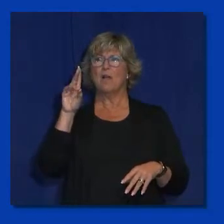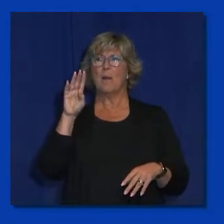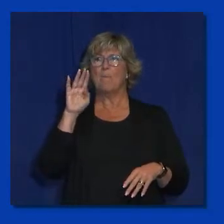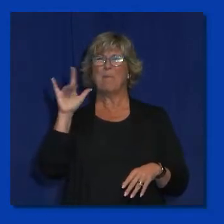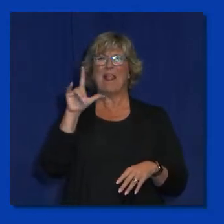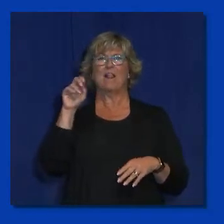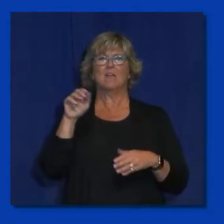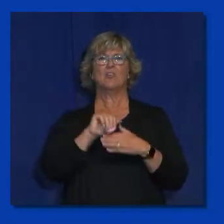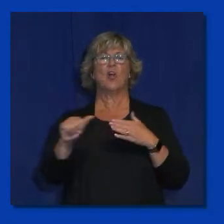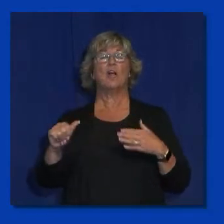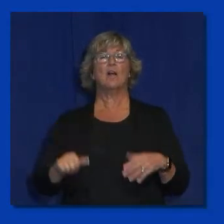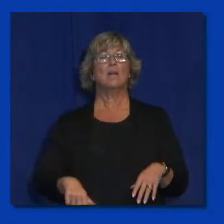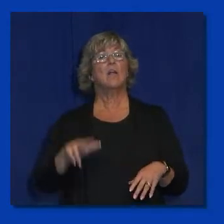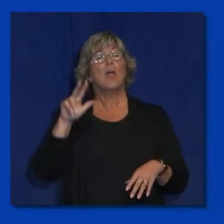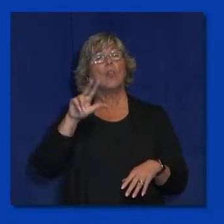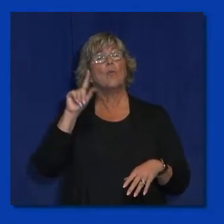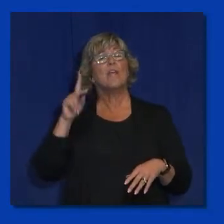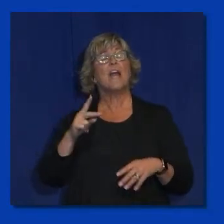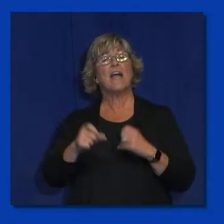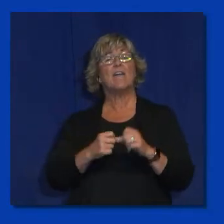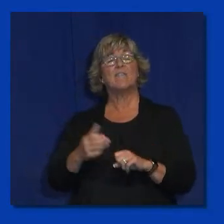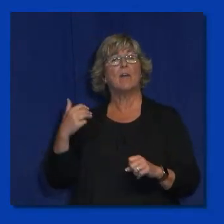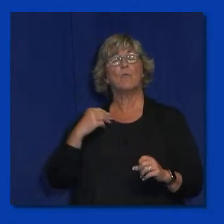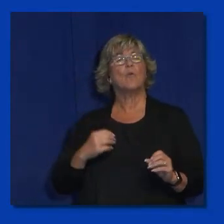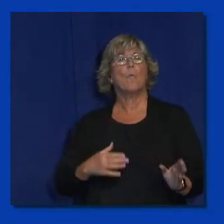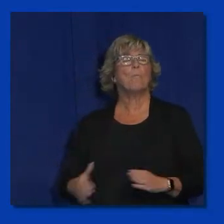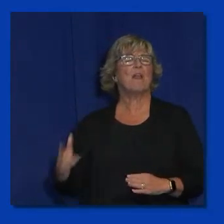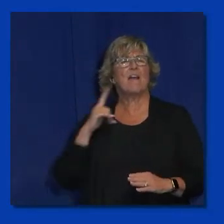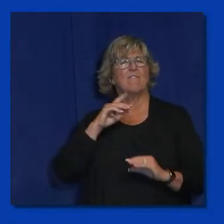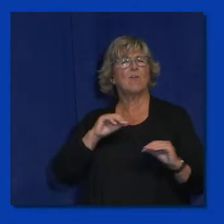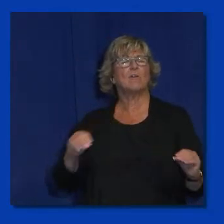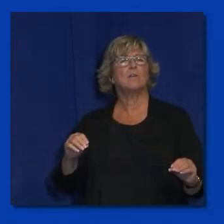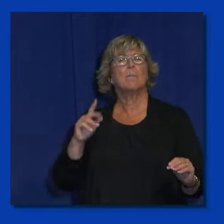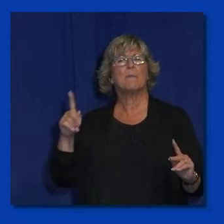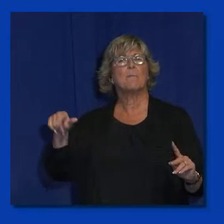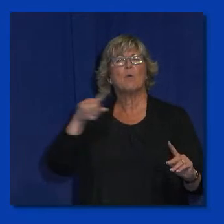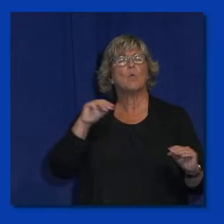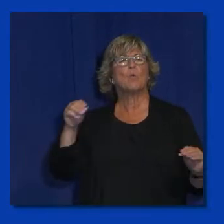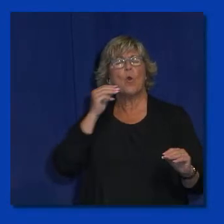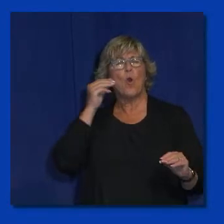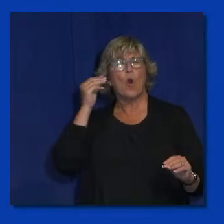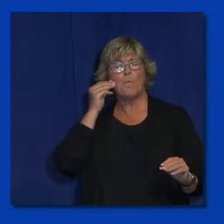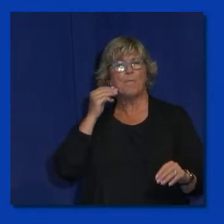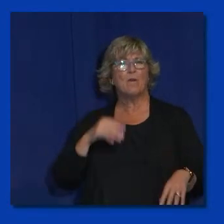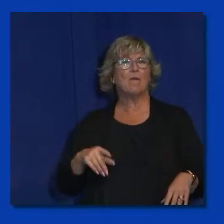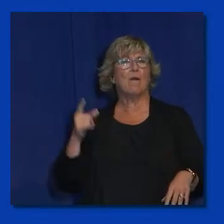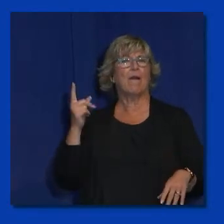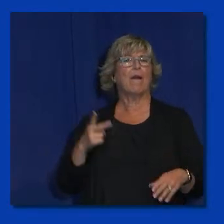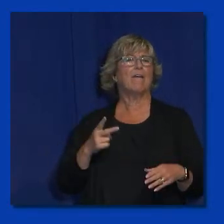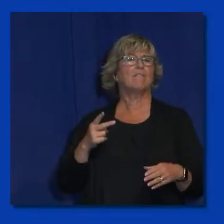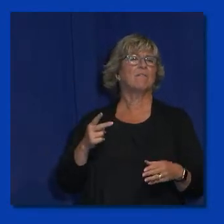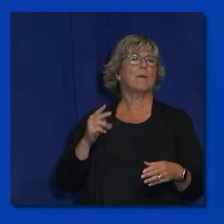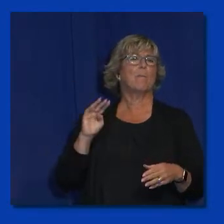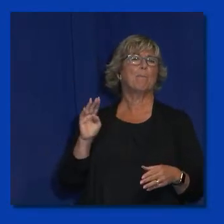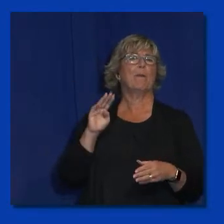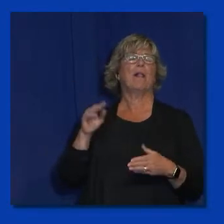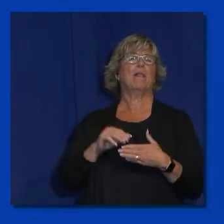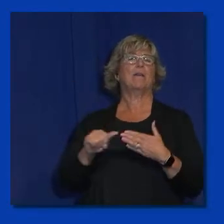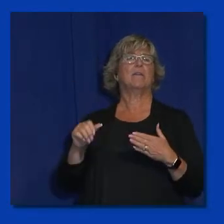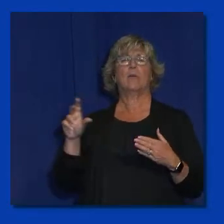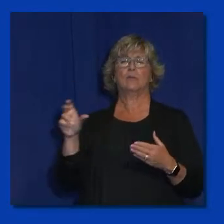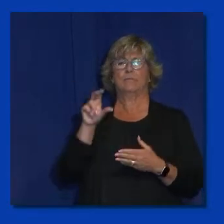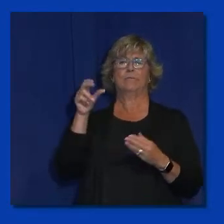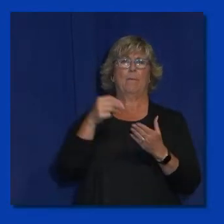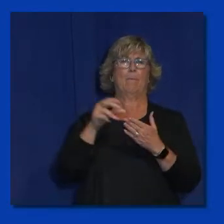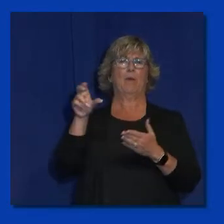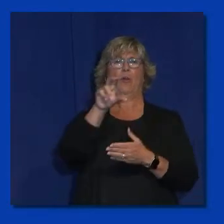just remind you, look, 3.5 years ago, there was no plan for homelessness in the state of California. It was a $500 million appropriation. It wasn't attached to anything